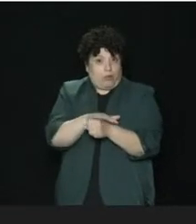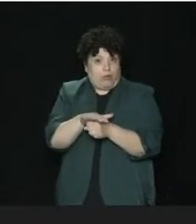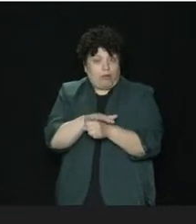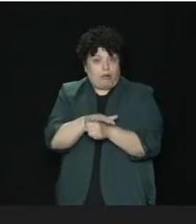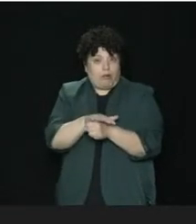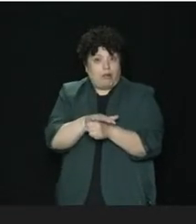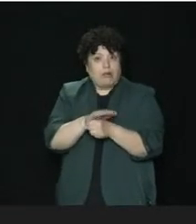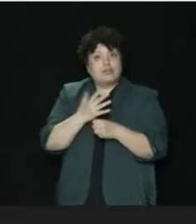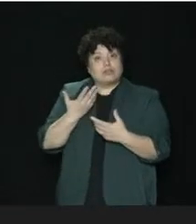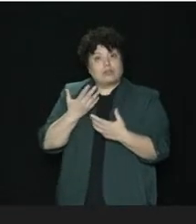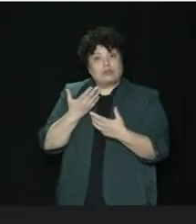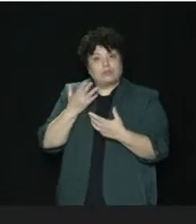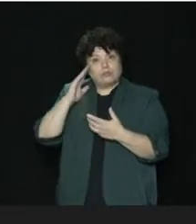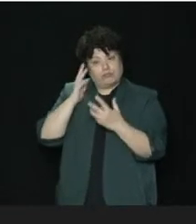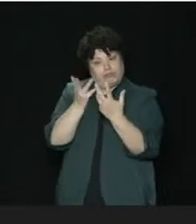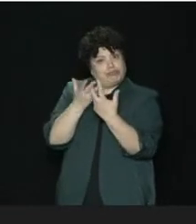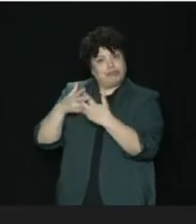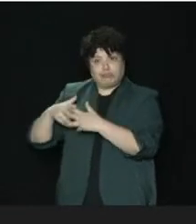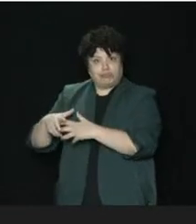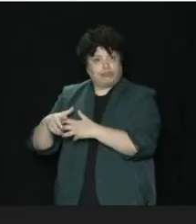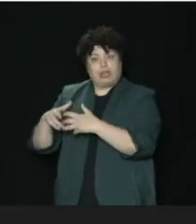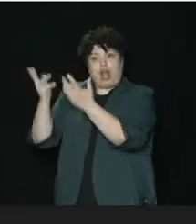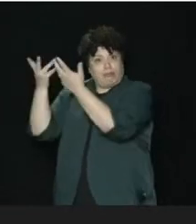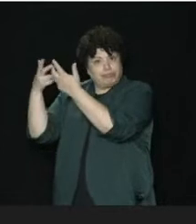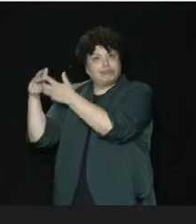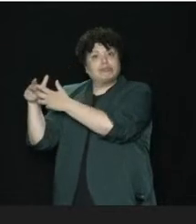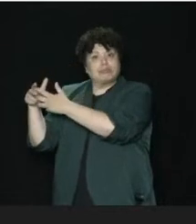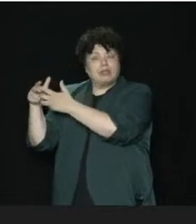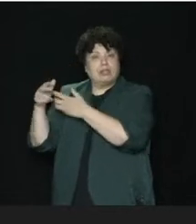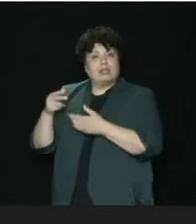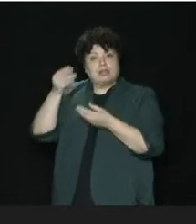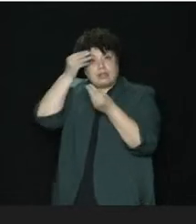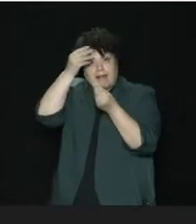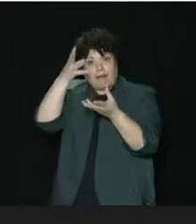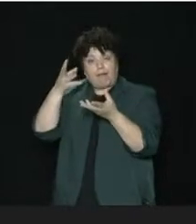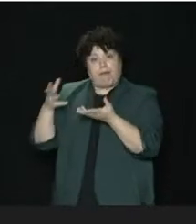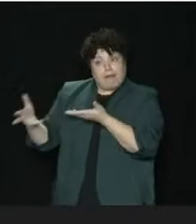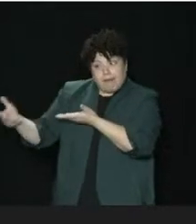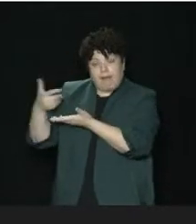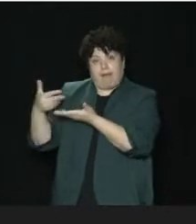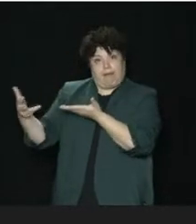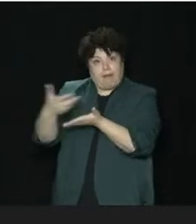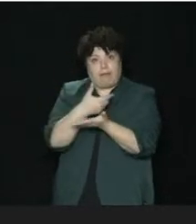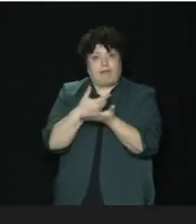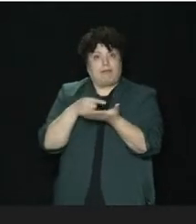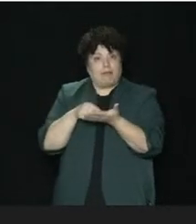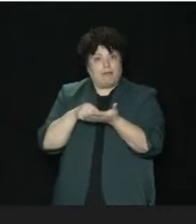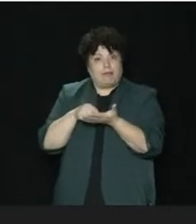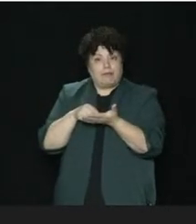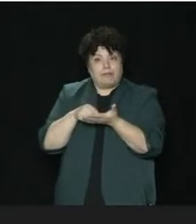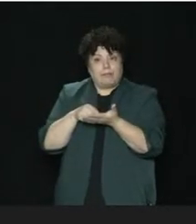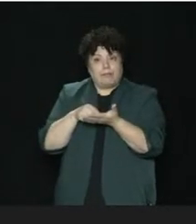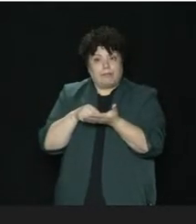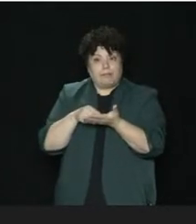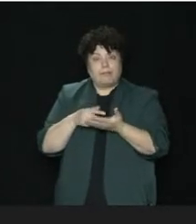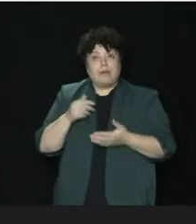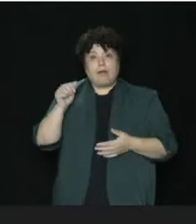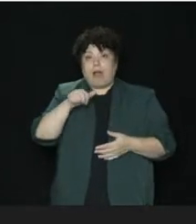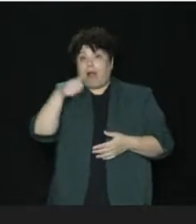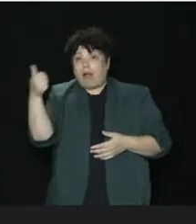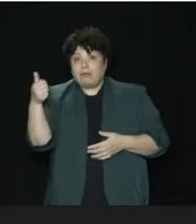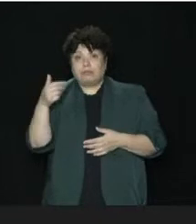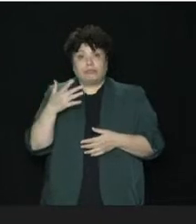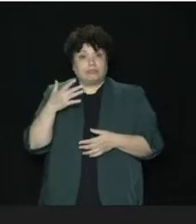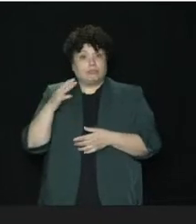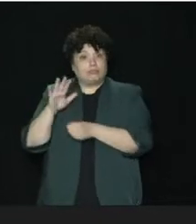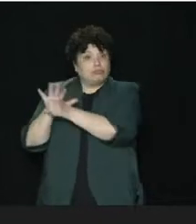has been seamless, and we've been able to both collect data and follow up on this. In other